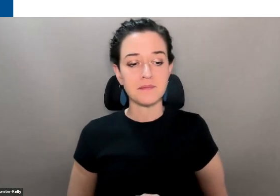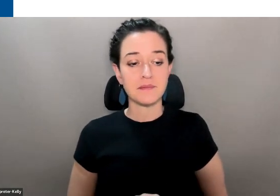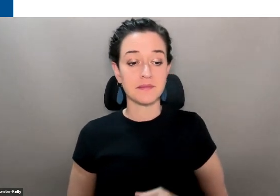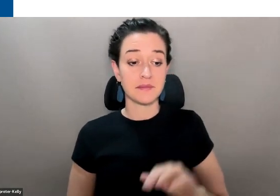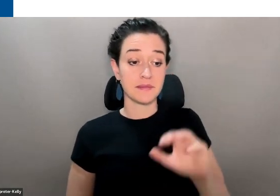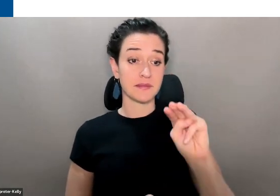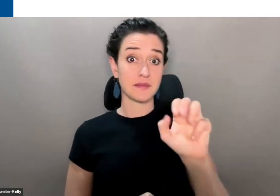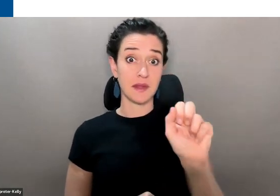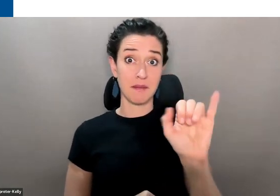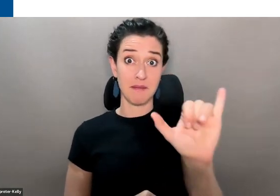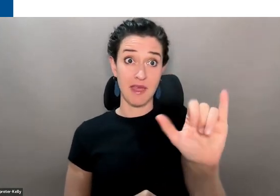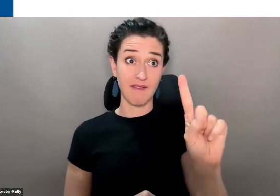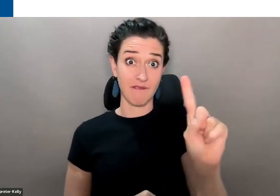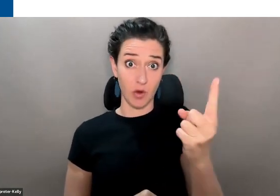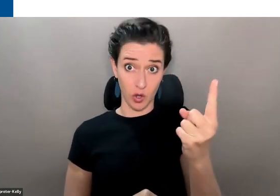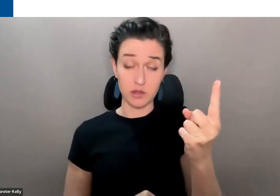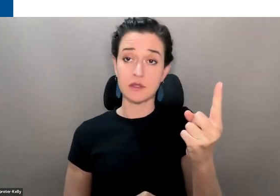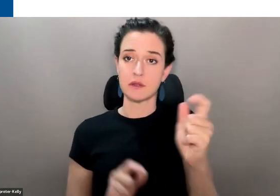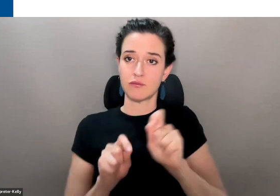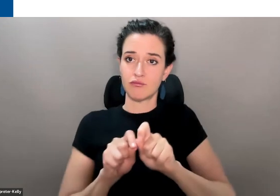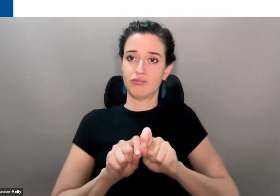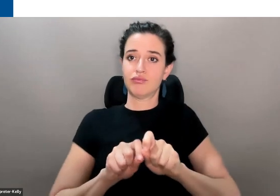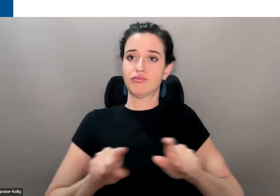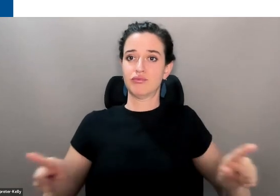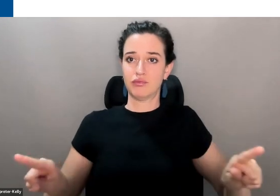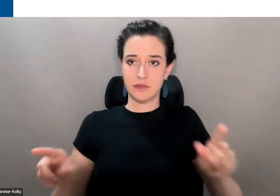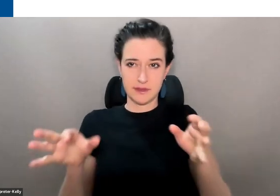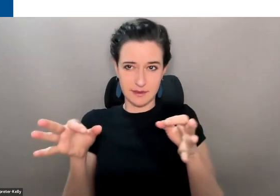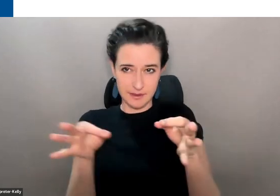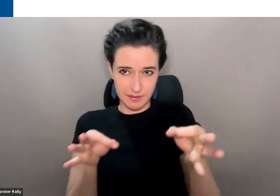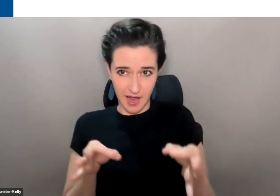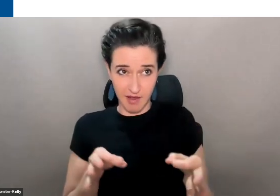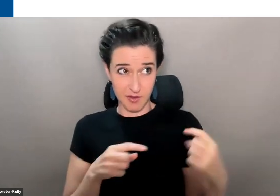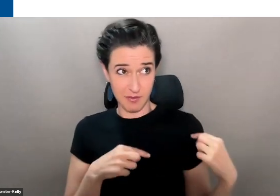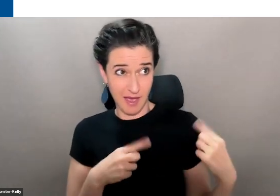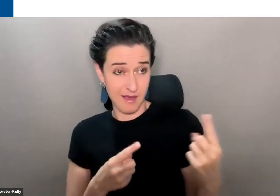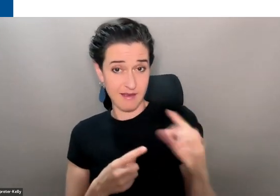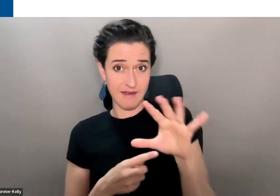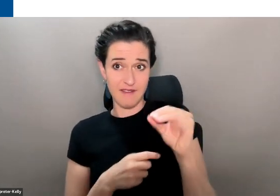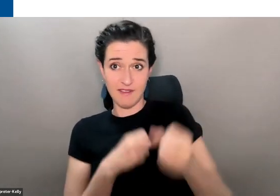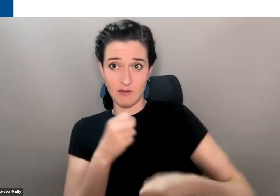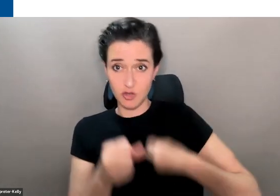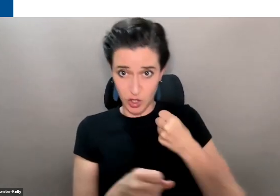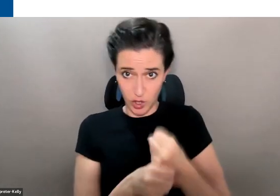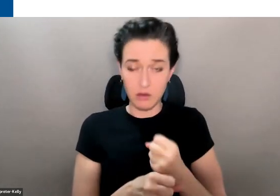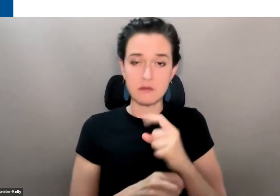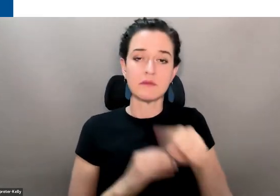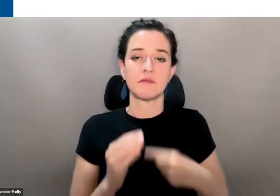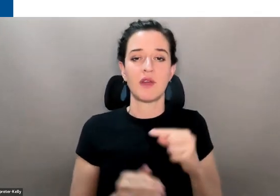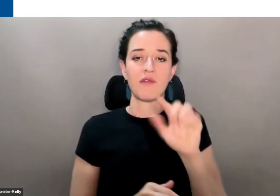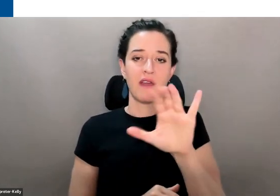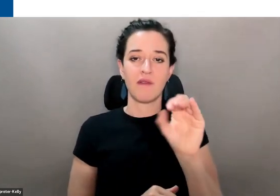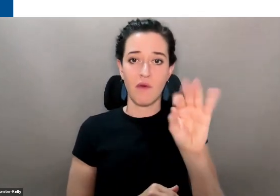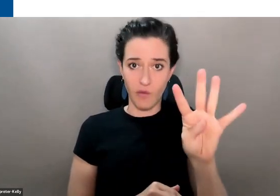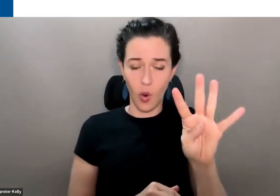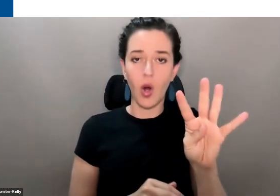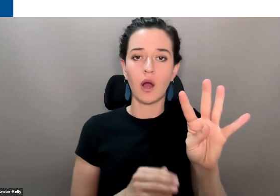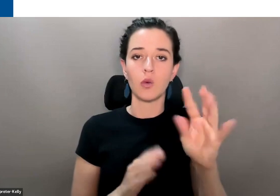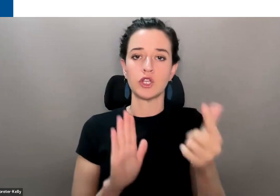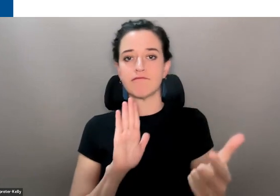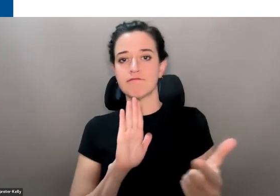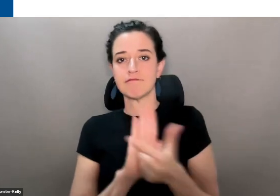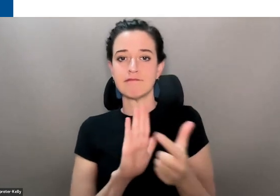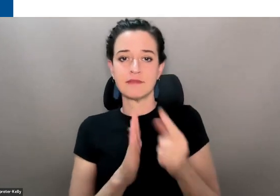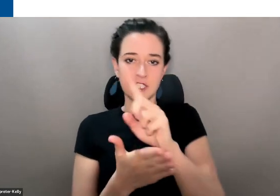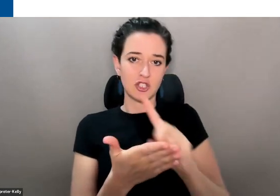in nearly 50 years to the 504 regs, which prohibit discrimination on the basis of disability and